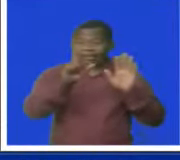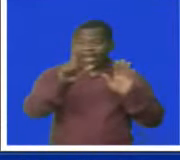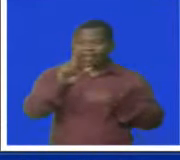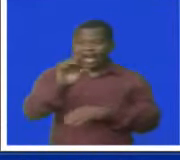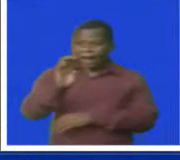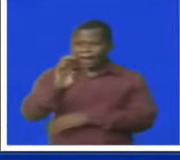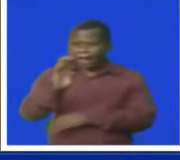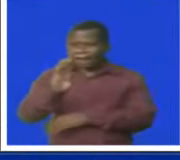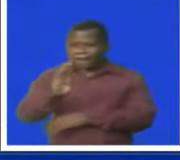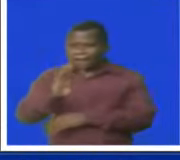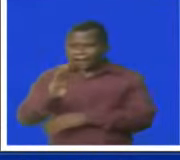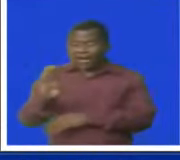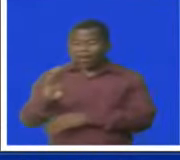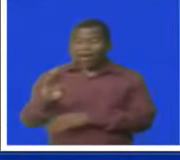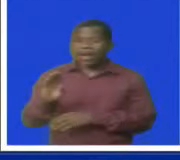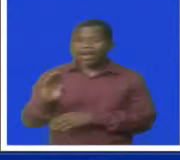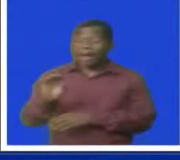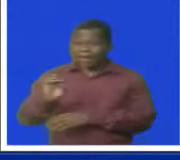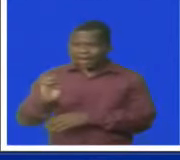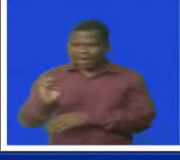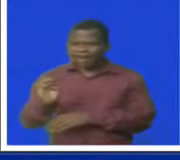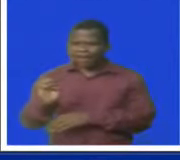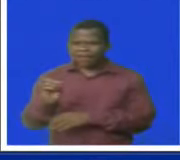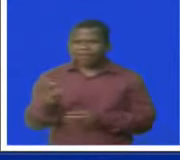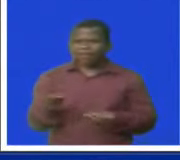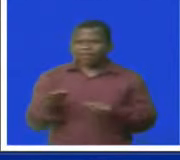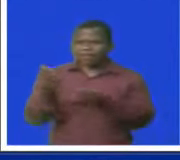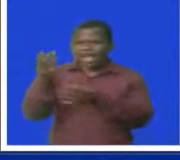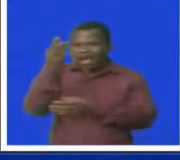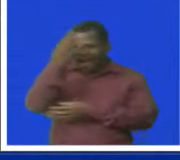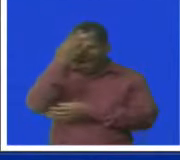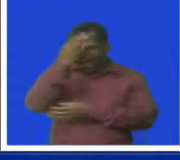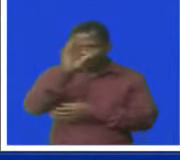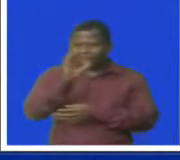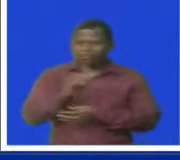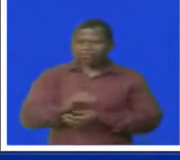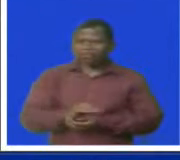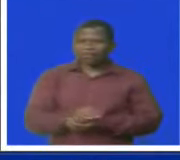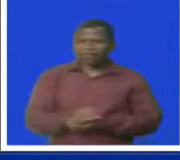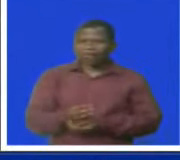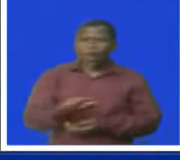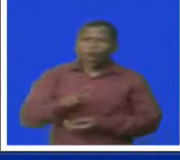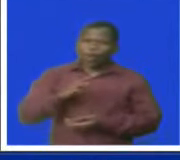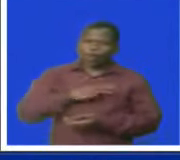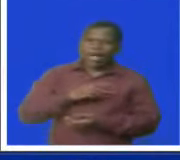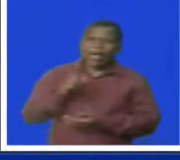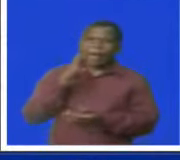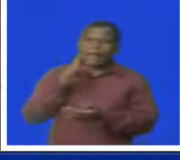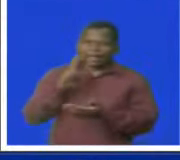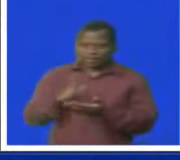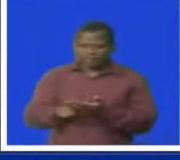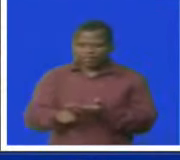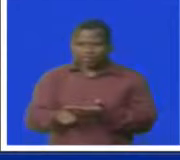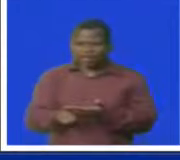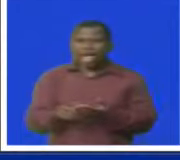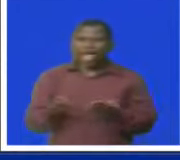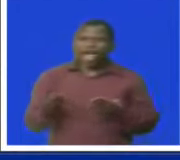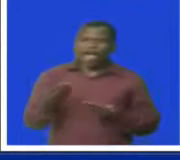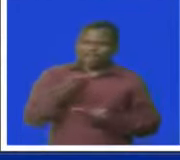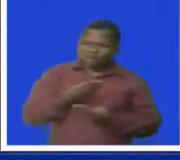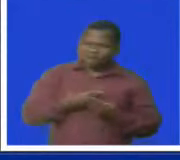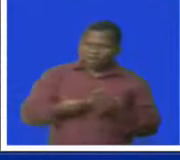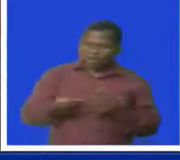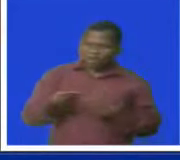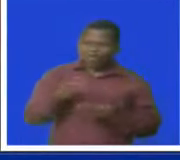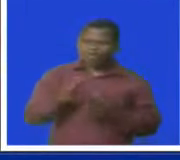sector. We do believe ukuthi economy mbamba is driven by private sector. So what you see